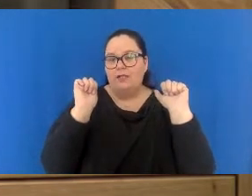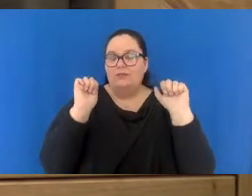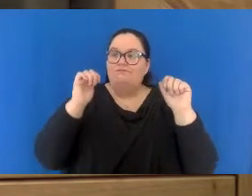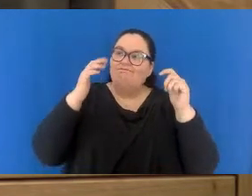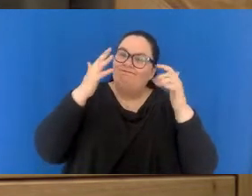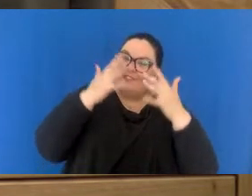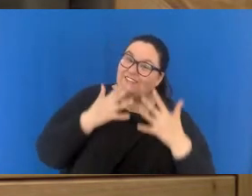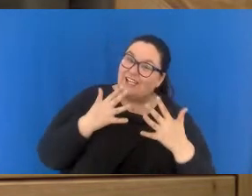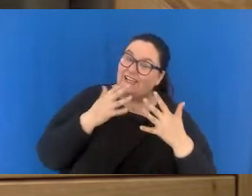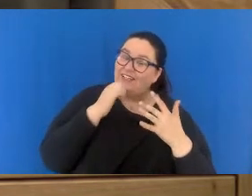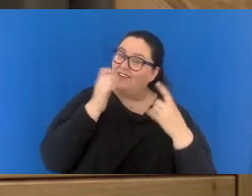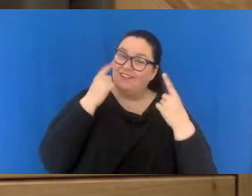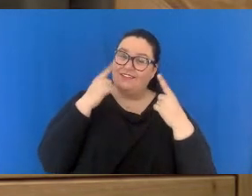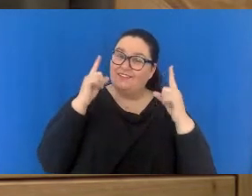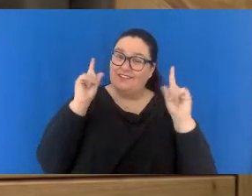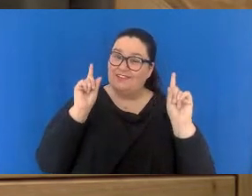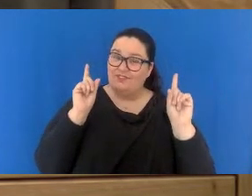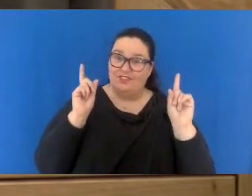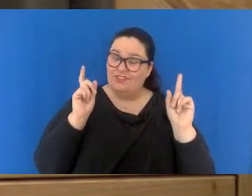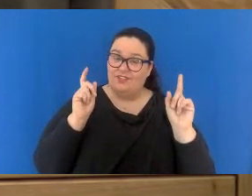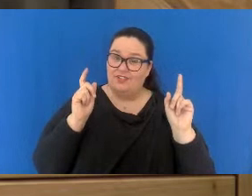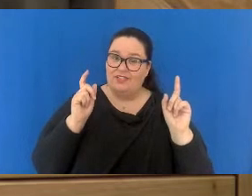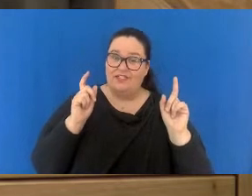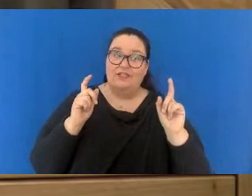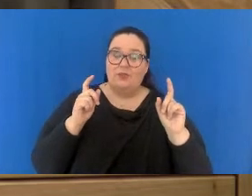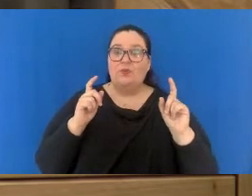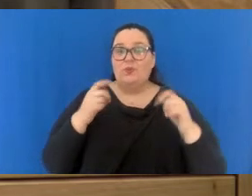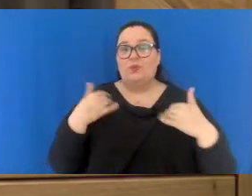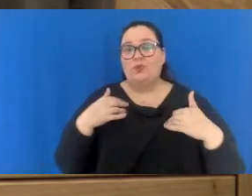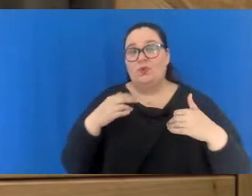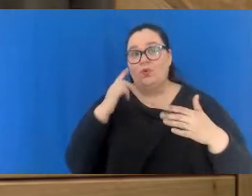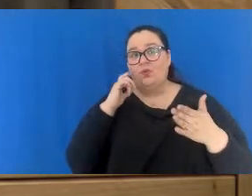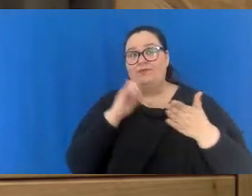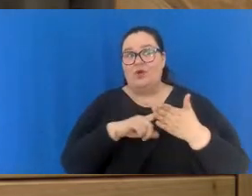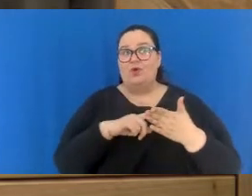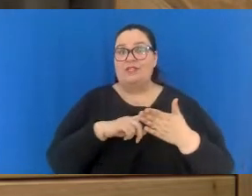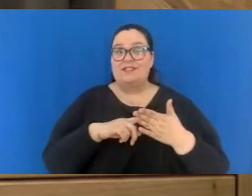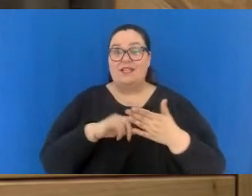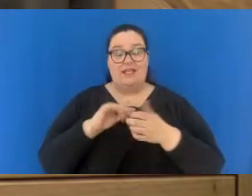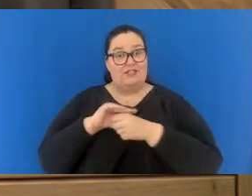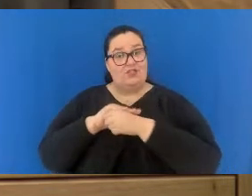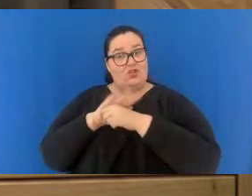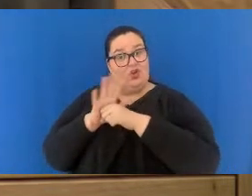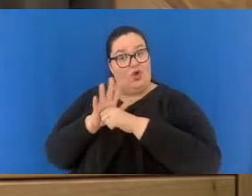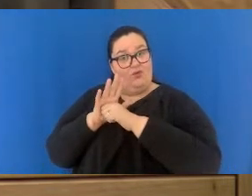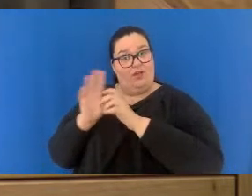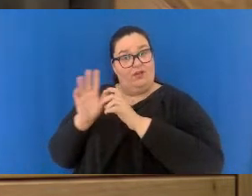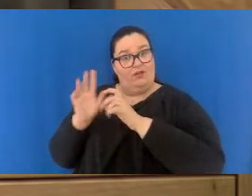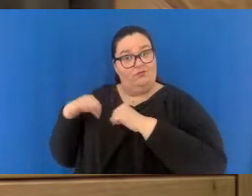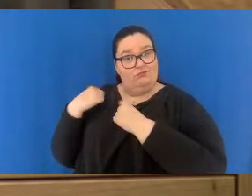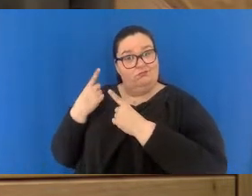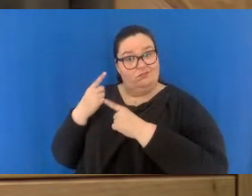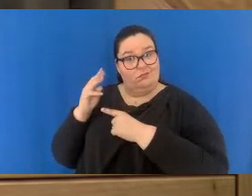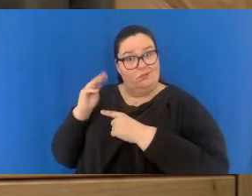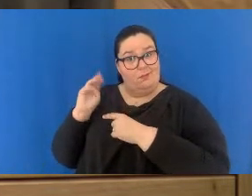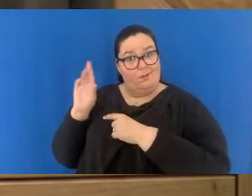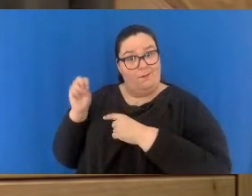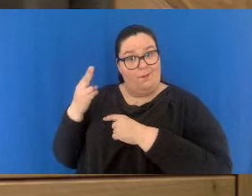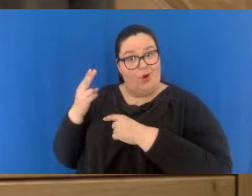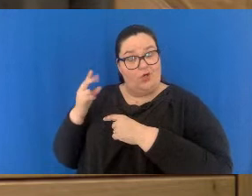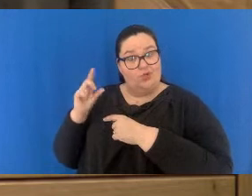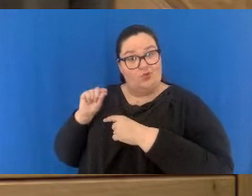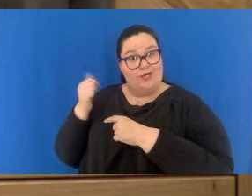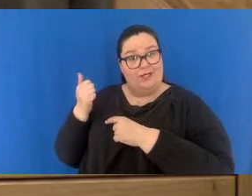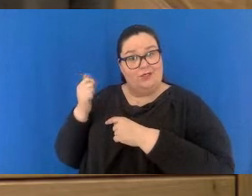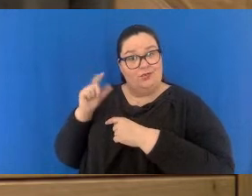Unfortunately, it has become apparent that we are dealing with variants. And as we have seen in other jurisdictions, we will need to take